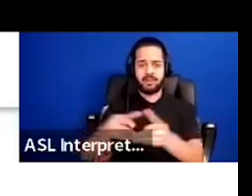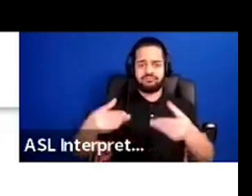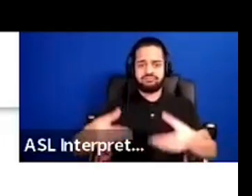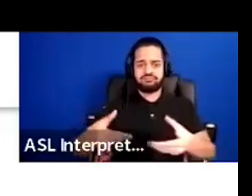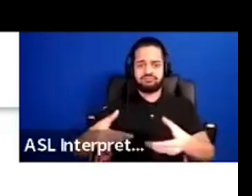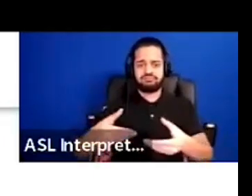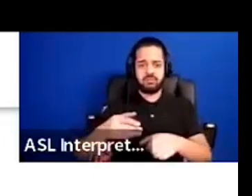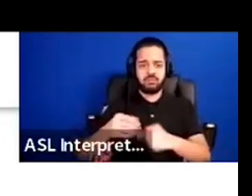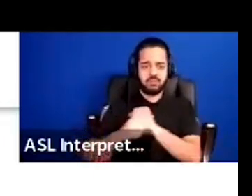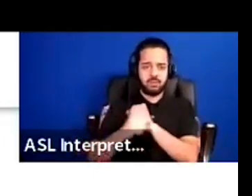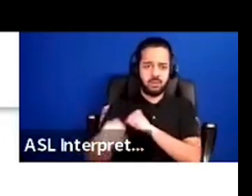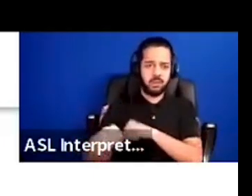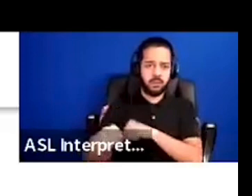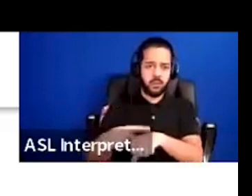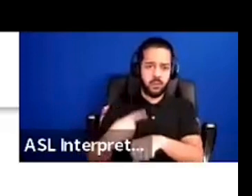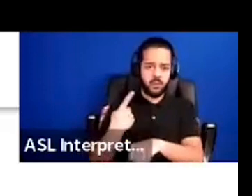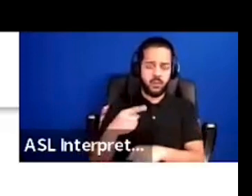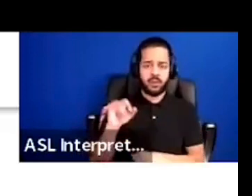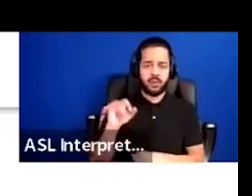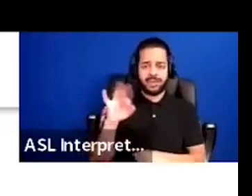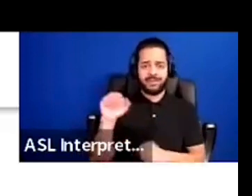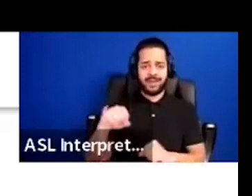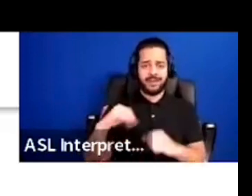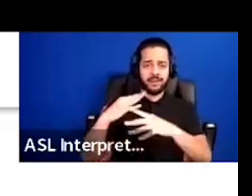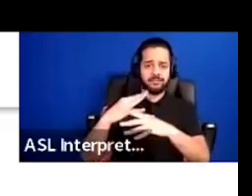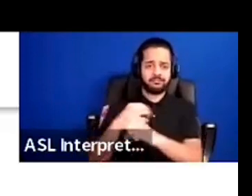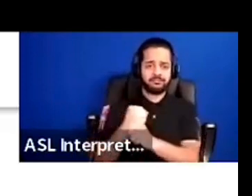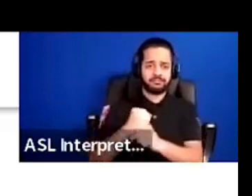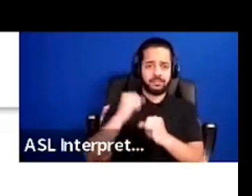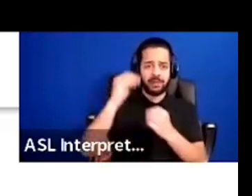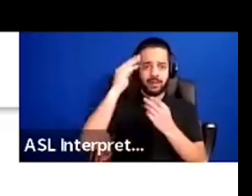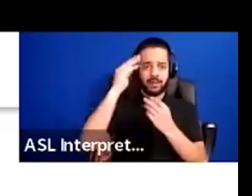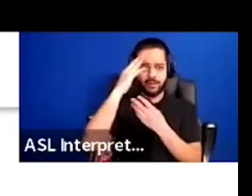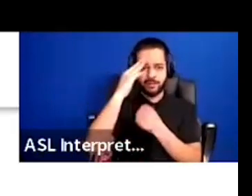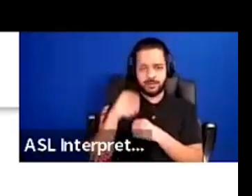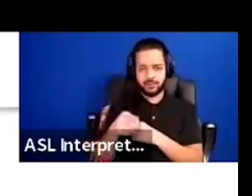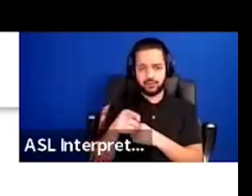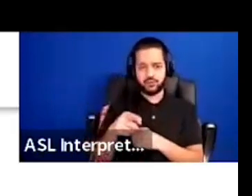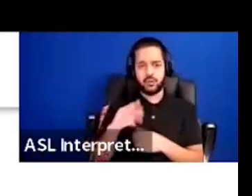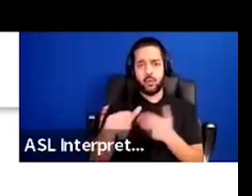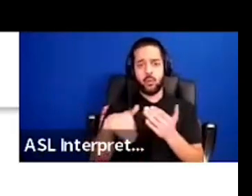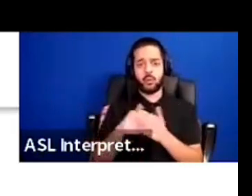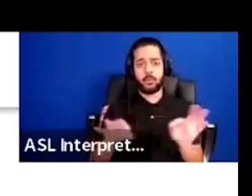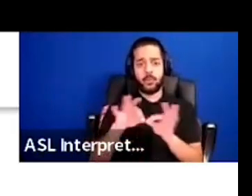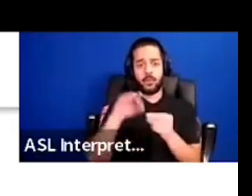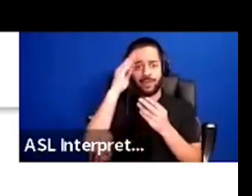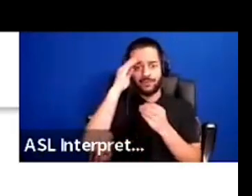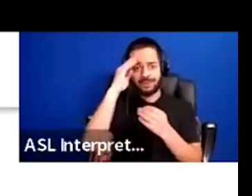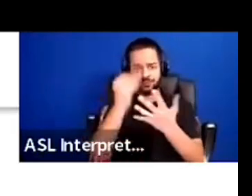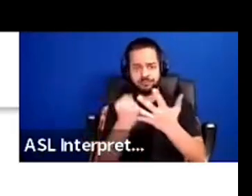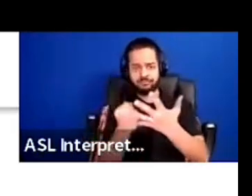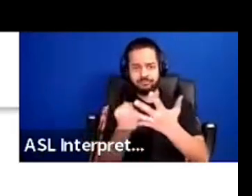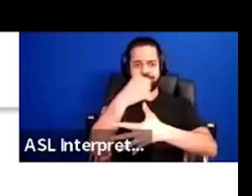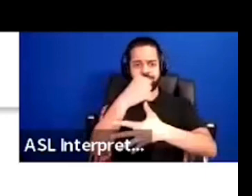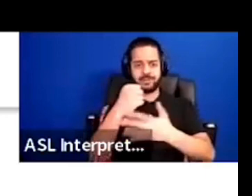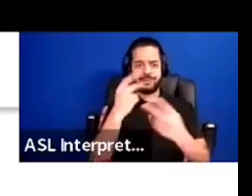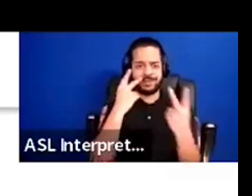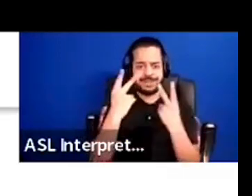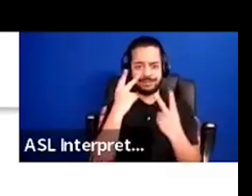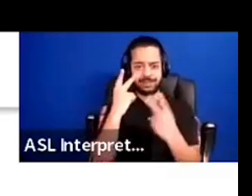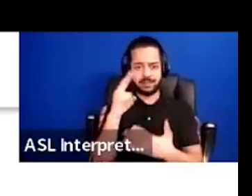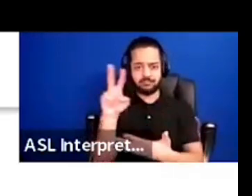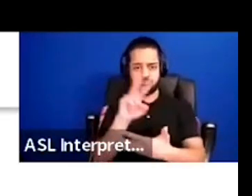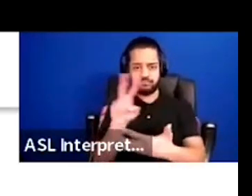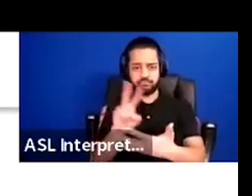if we can make them, if we can condense the information, keep the pertinent information in the IEPs,